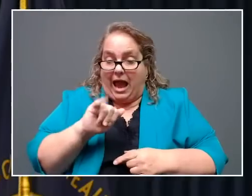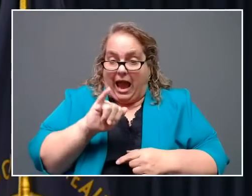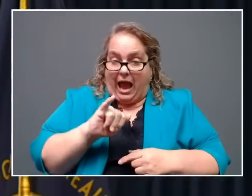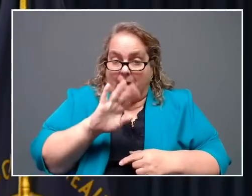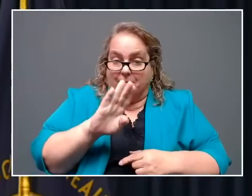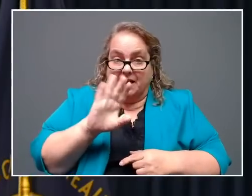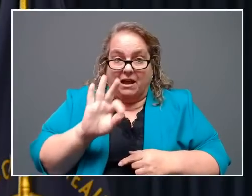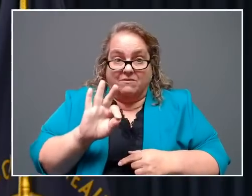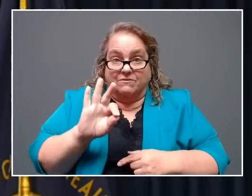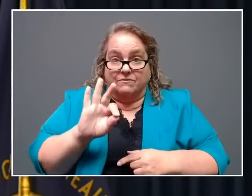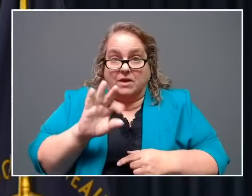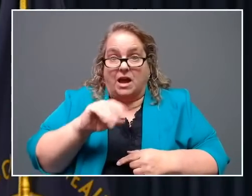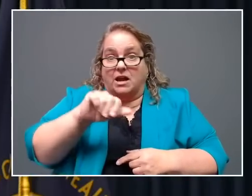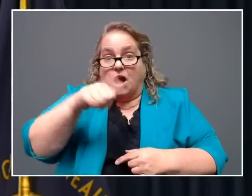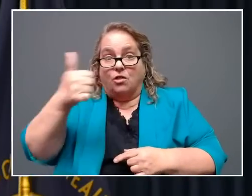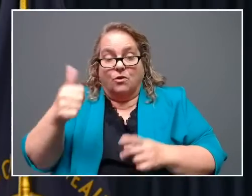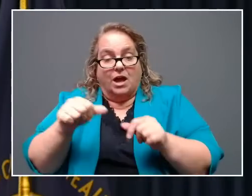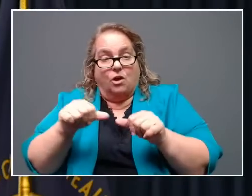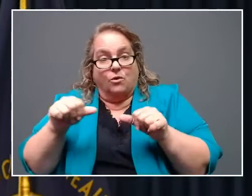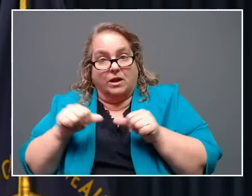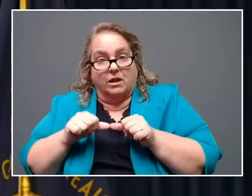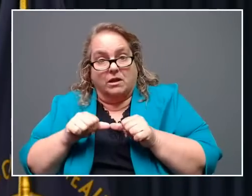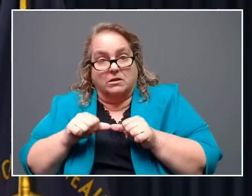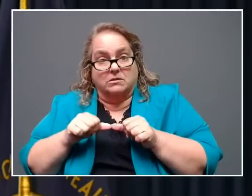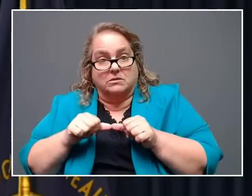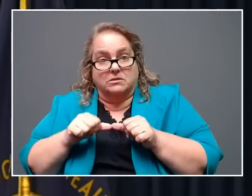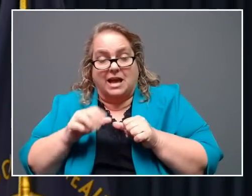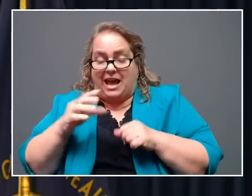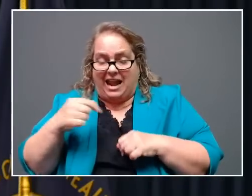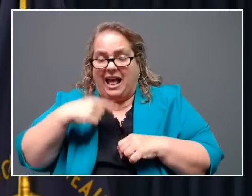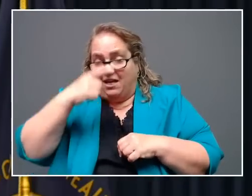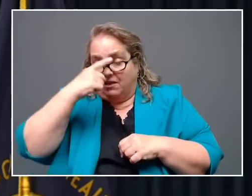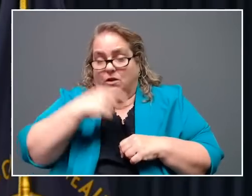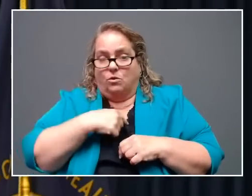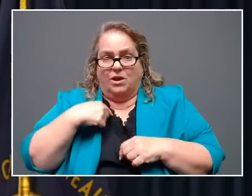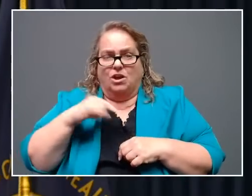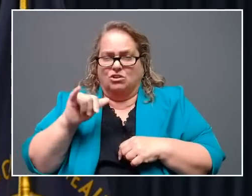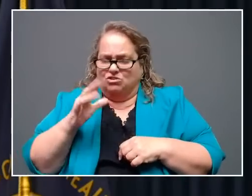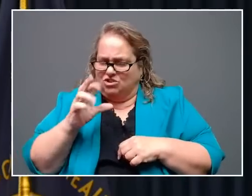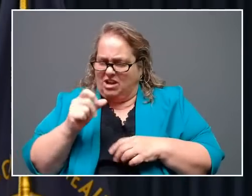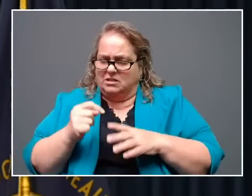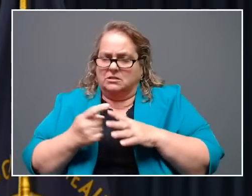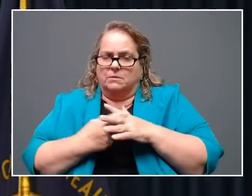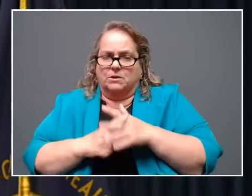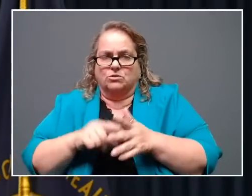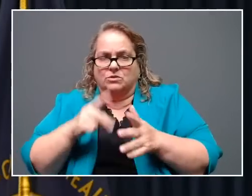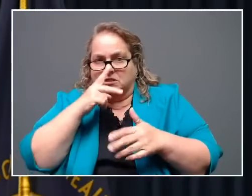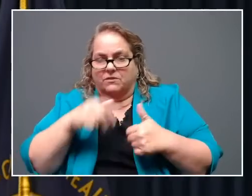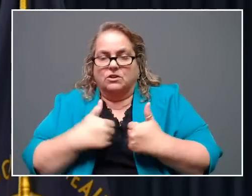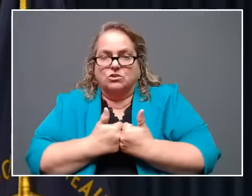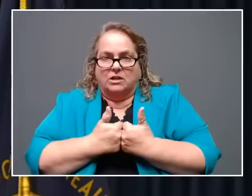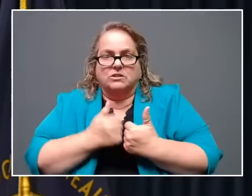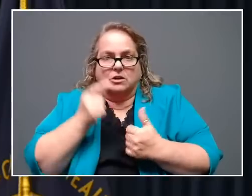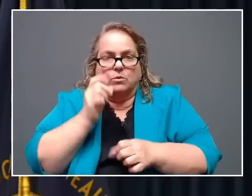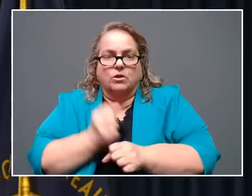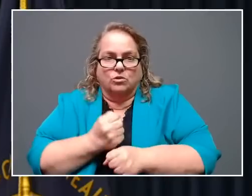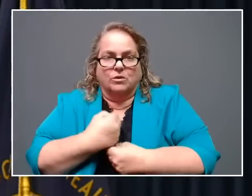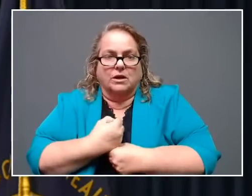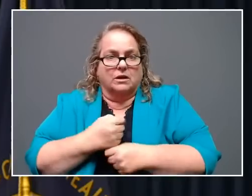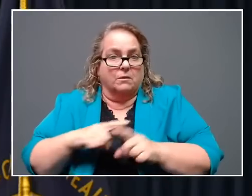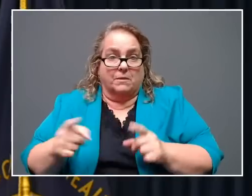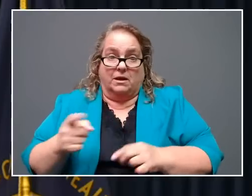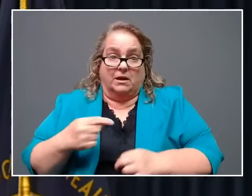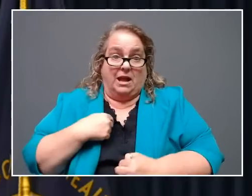other areas. And I think we're just beginning to see the challenges it's going to create. But listen, I was the state's